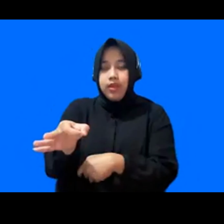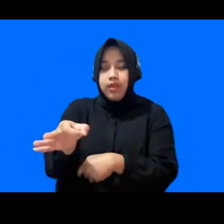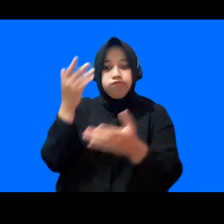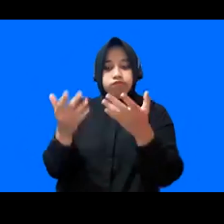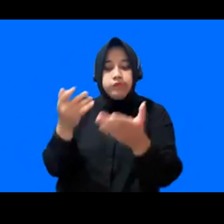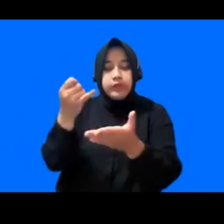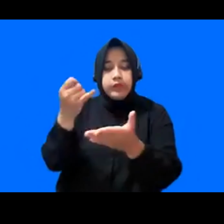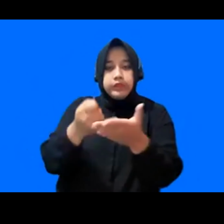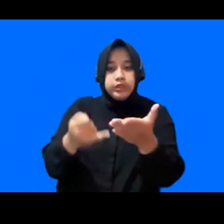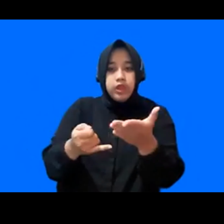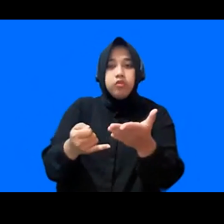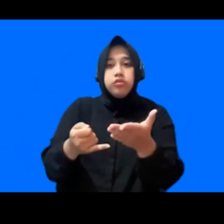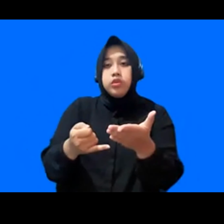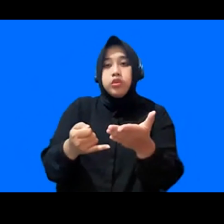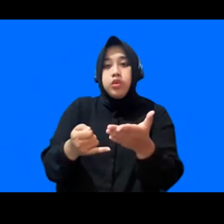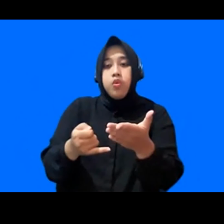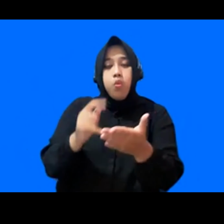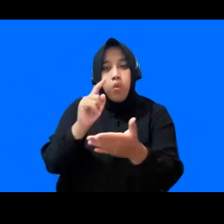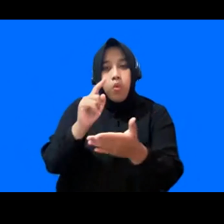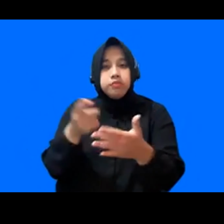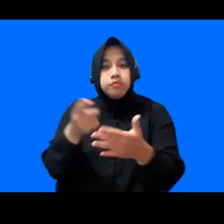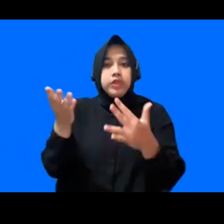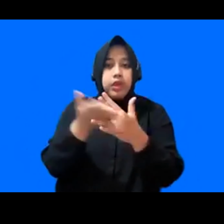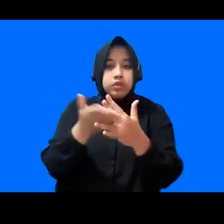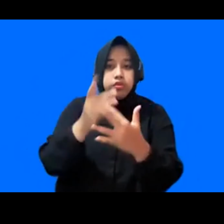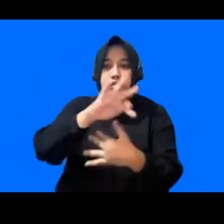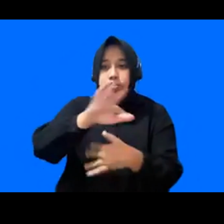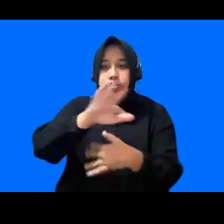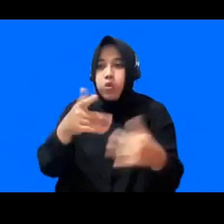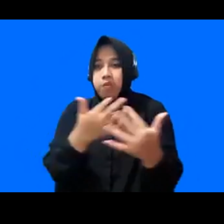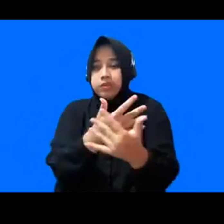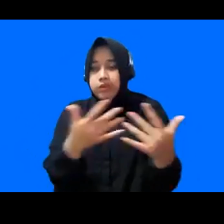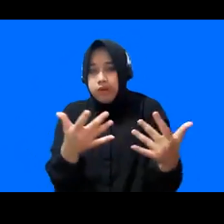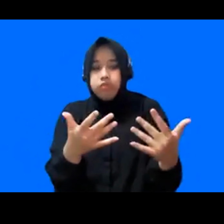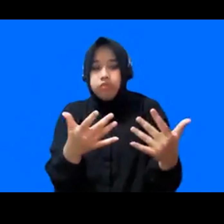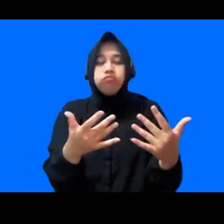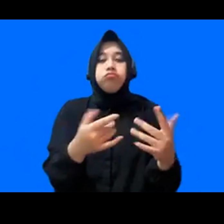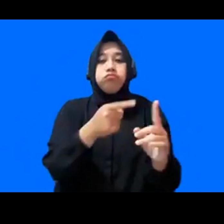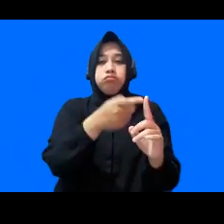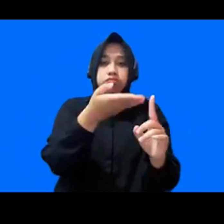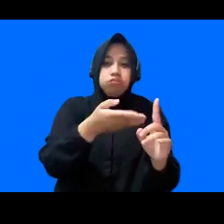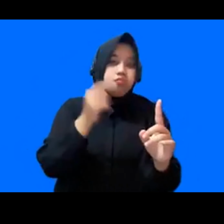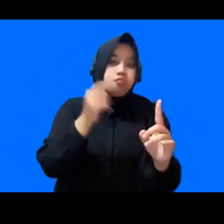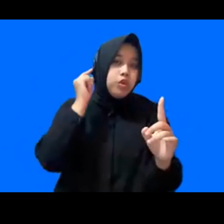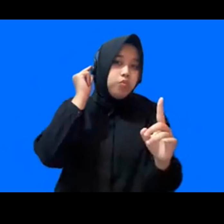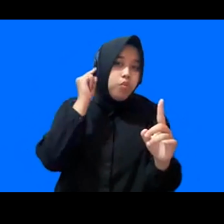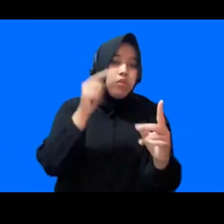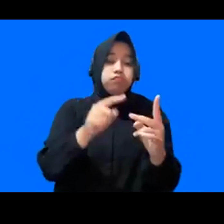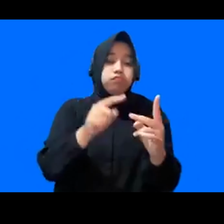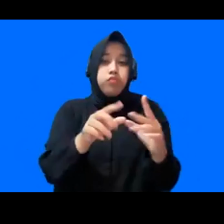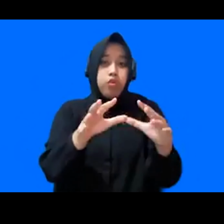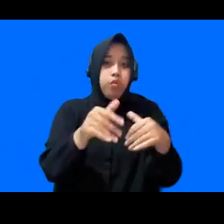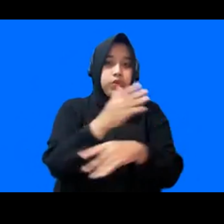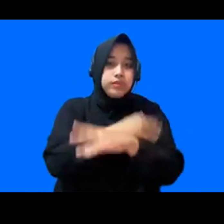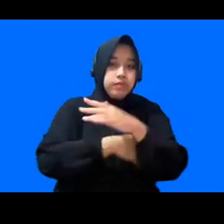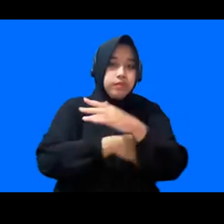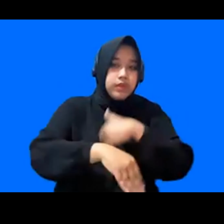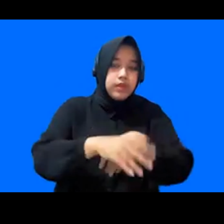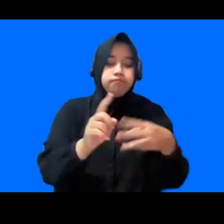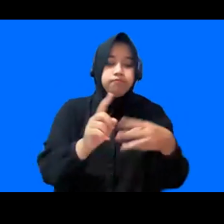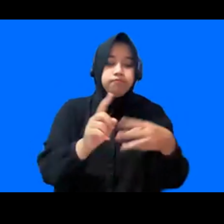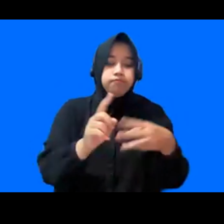girls, persons with disabilities, older people, and other vulnerable and marginalized groups, has always